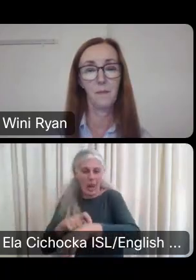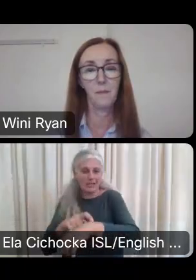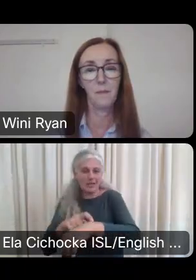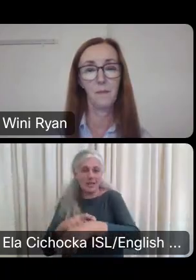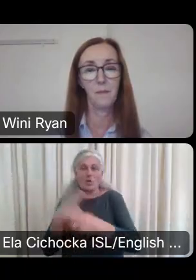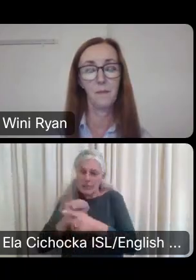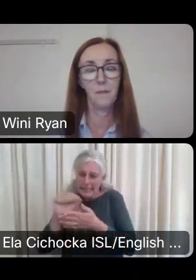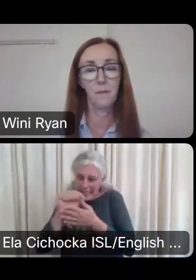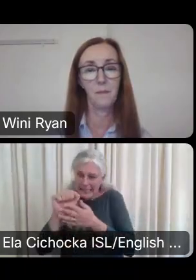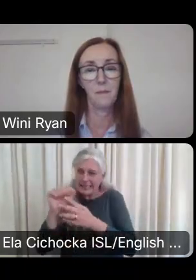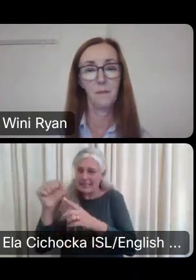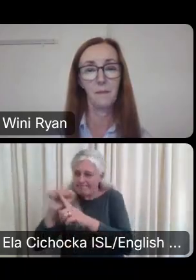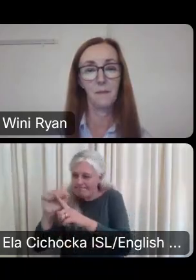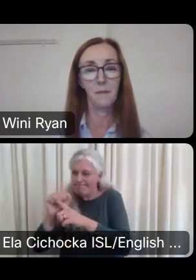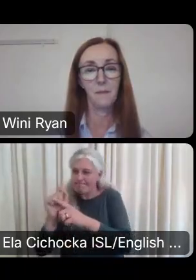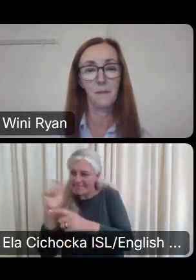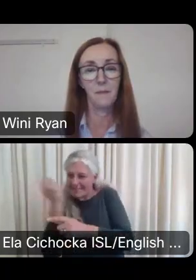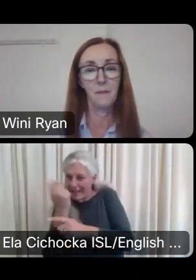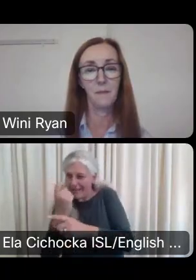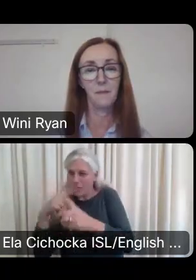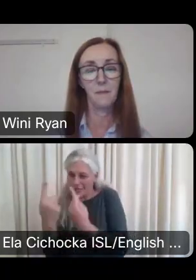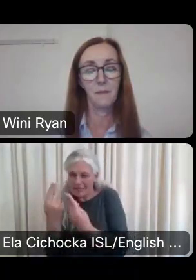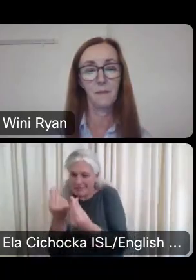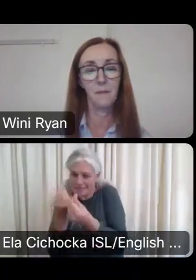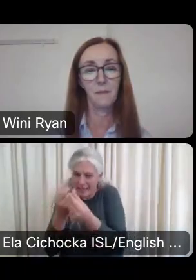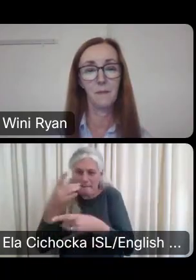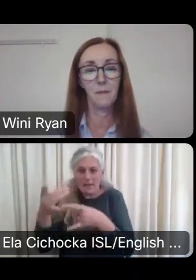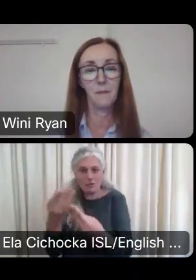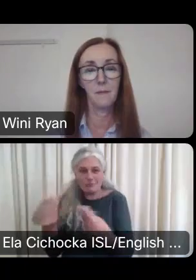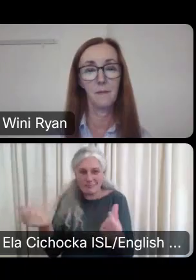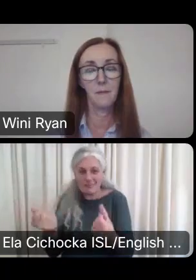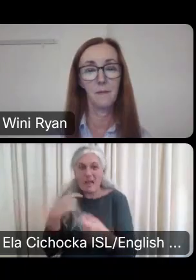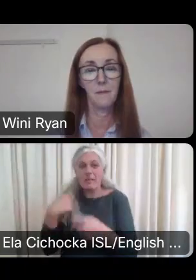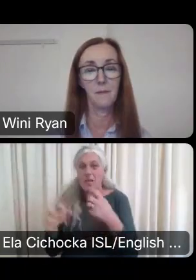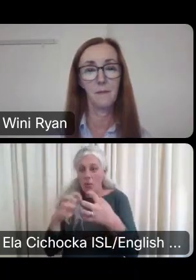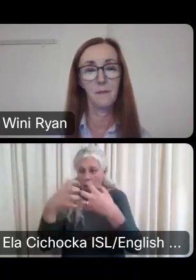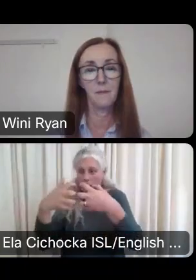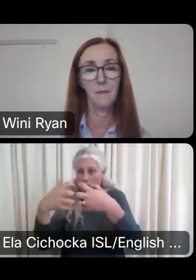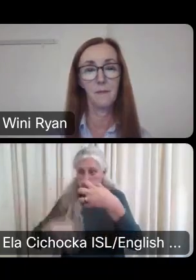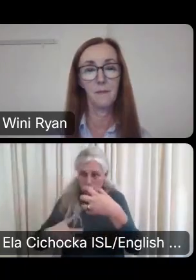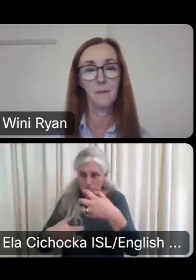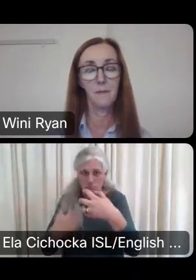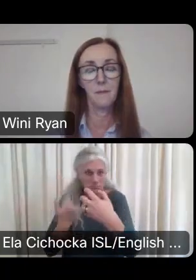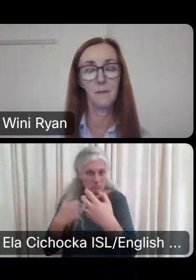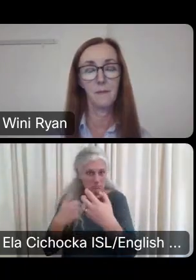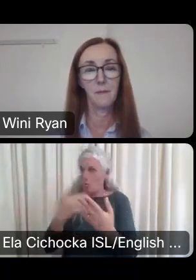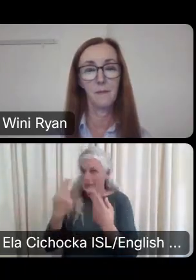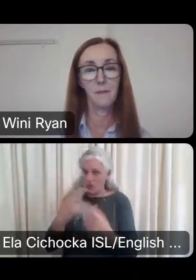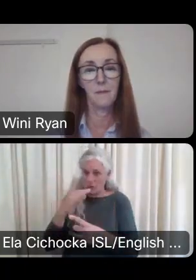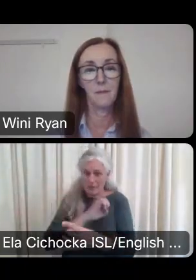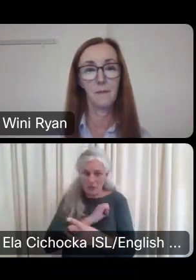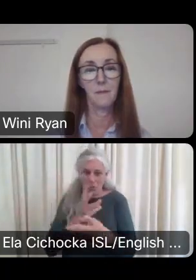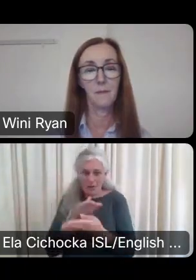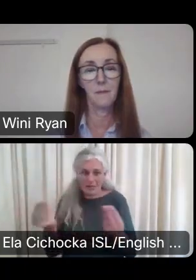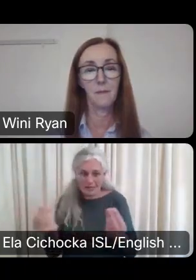and wound tight. The best clocks have dual movements, cogs that fit, that cooperate by design. I'm being metaphorical,